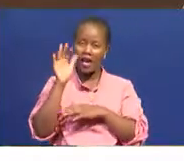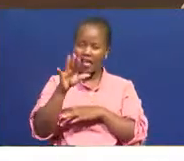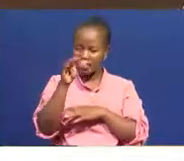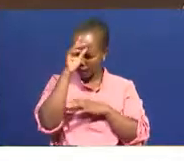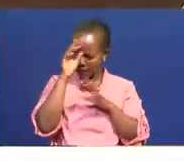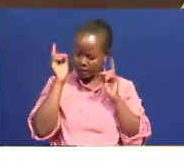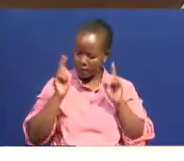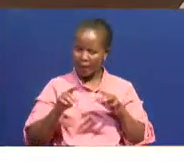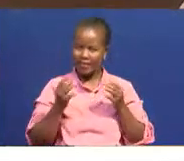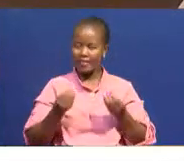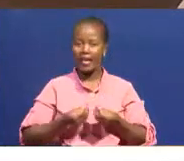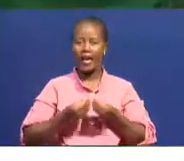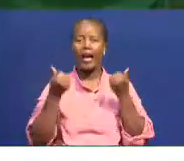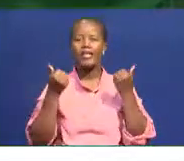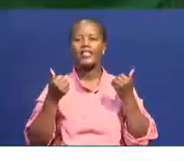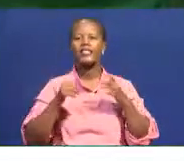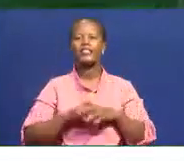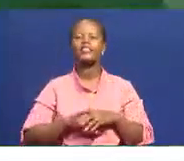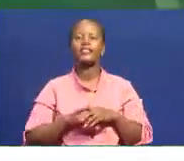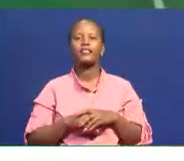issue.